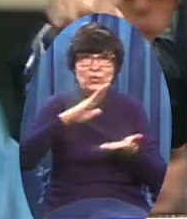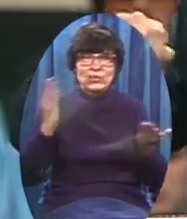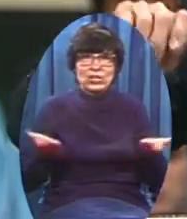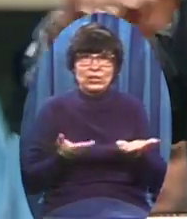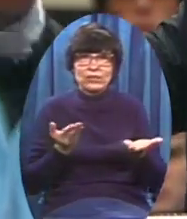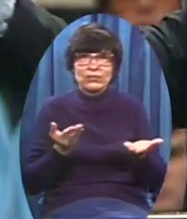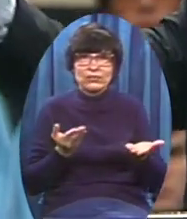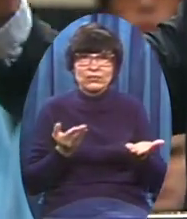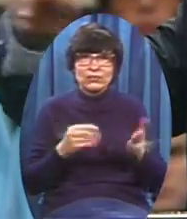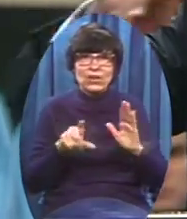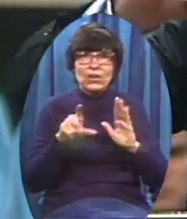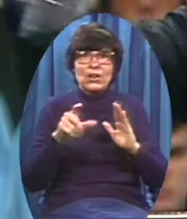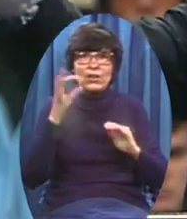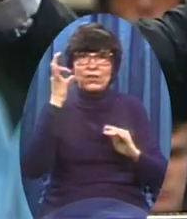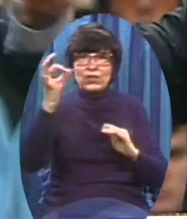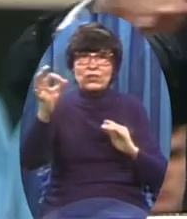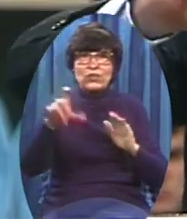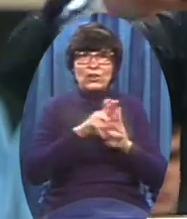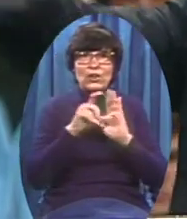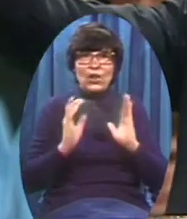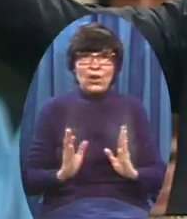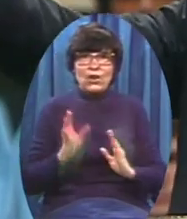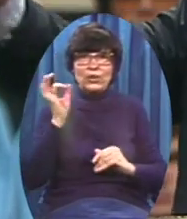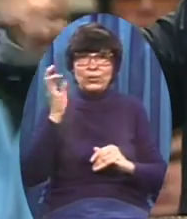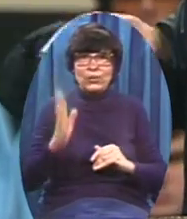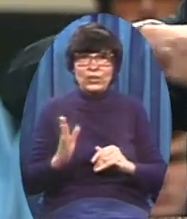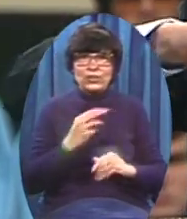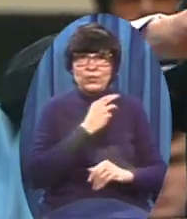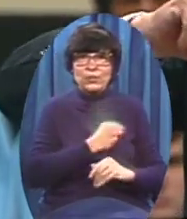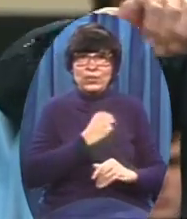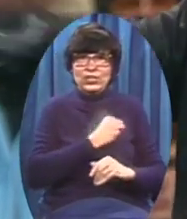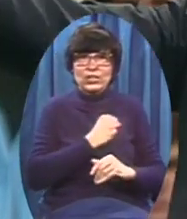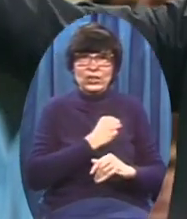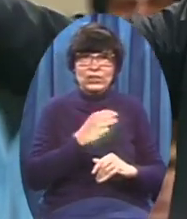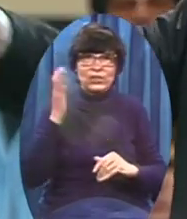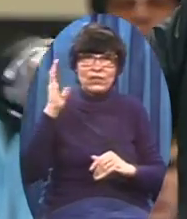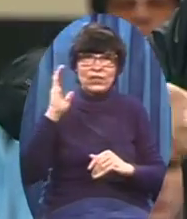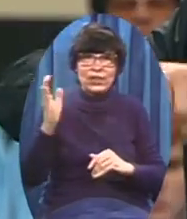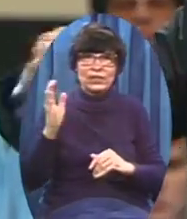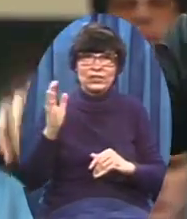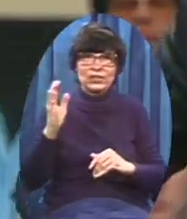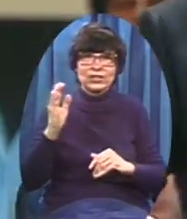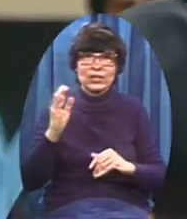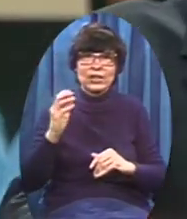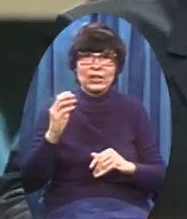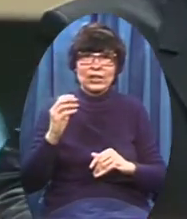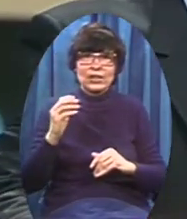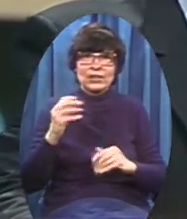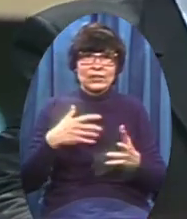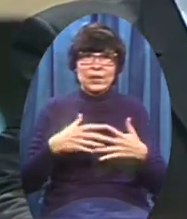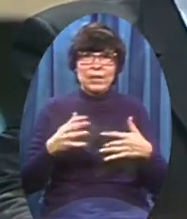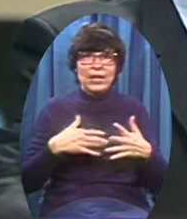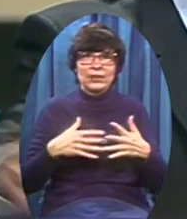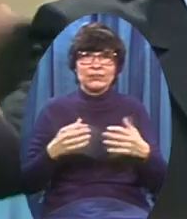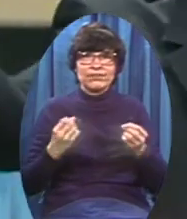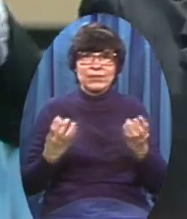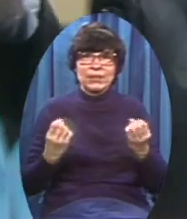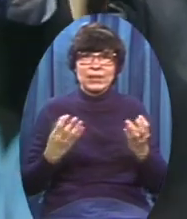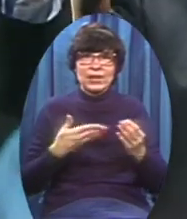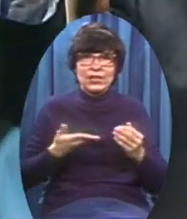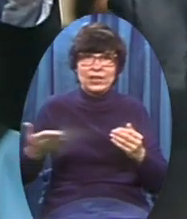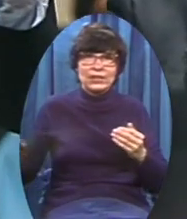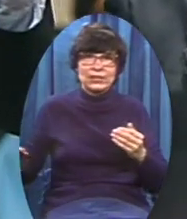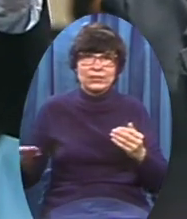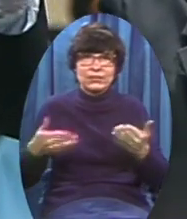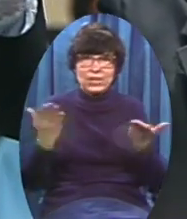Attorneys, preachers, evangelists, missionaries, lawyers, just what have you. And it's wrapped